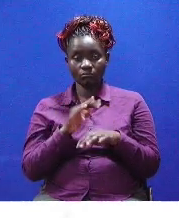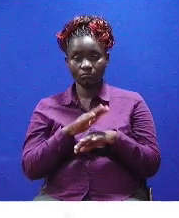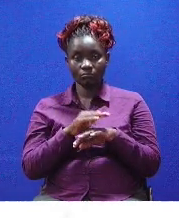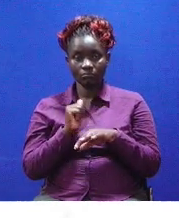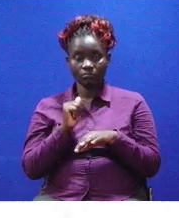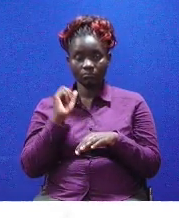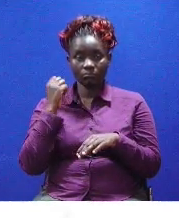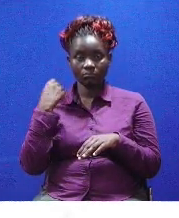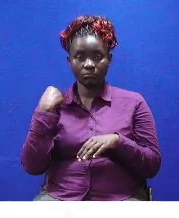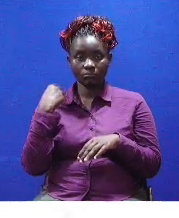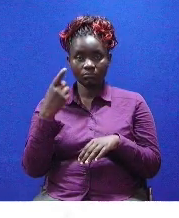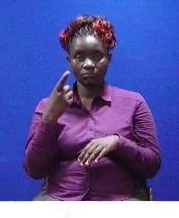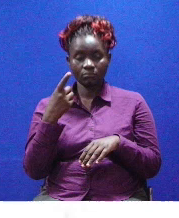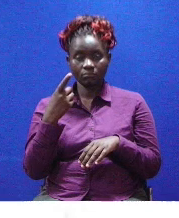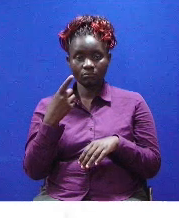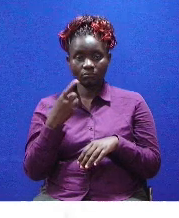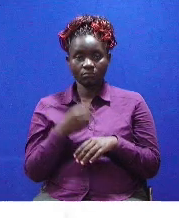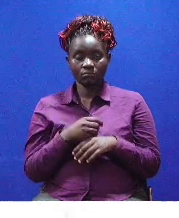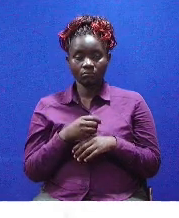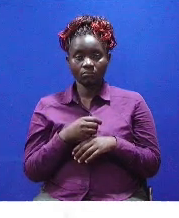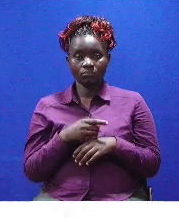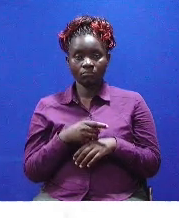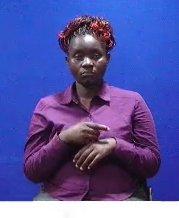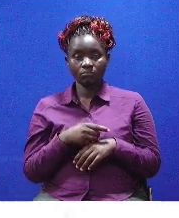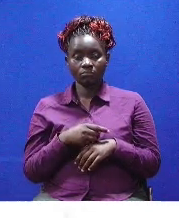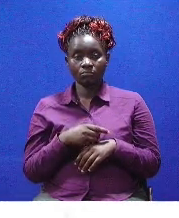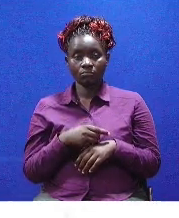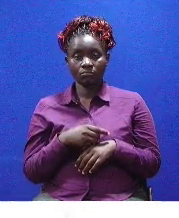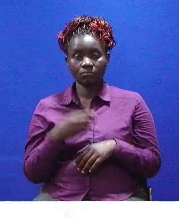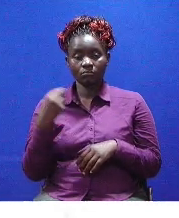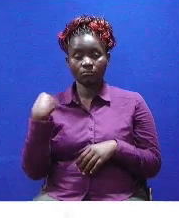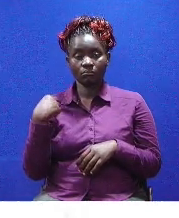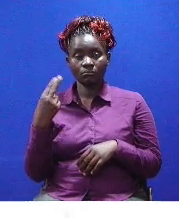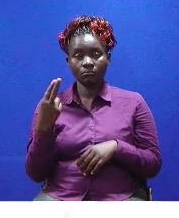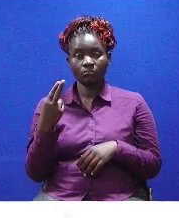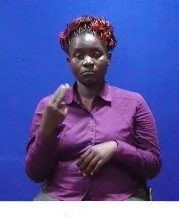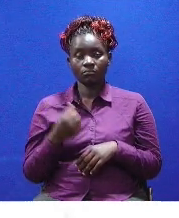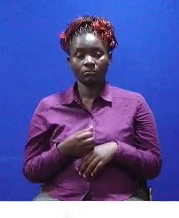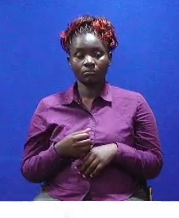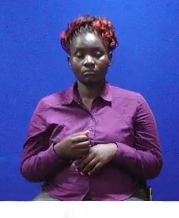dose, most of them have not come for the second dose.